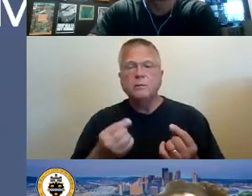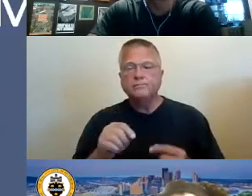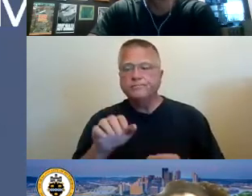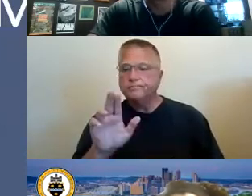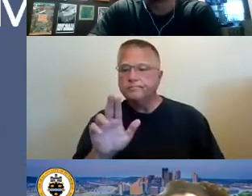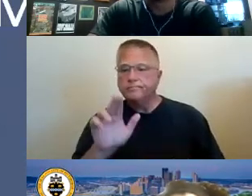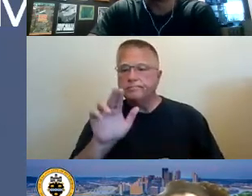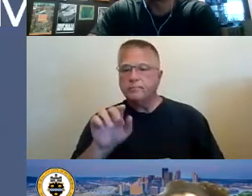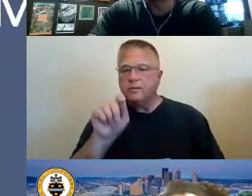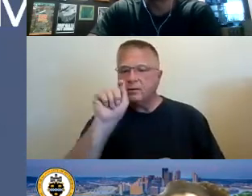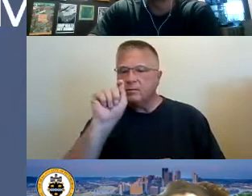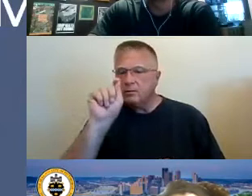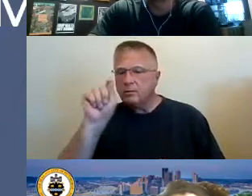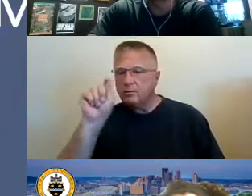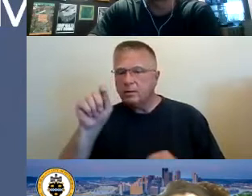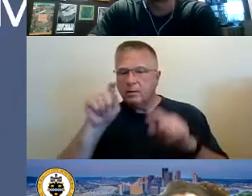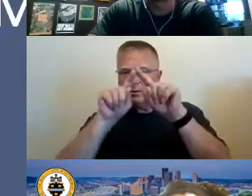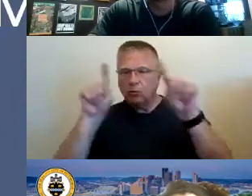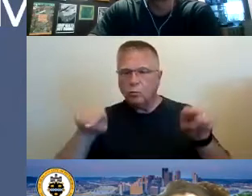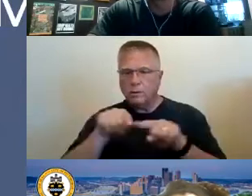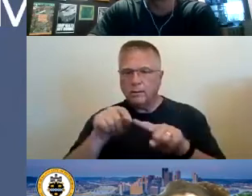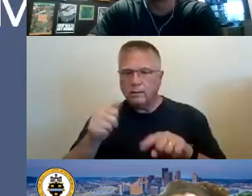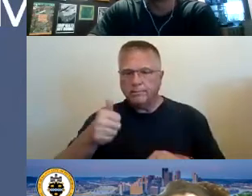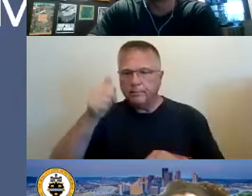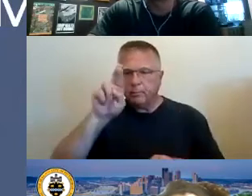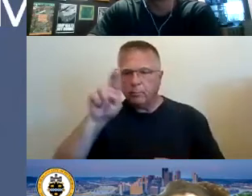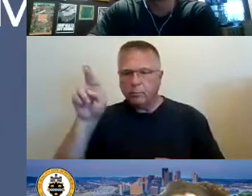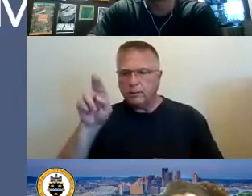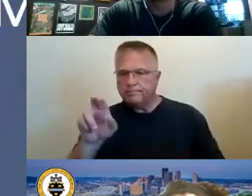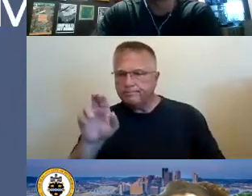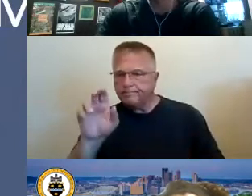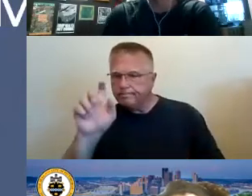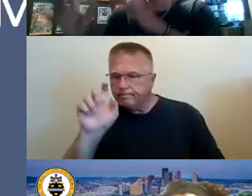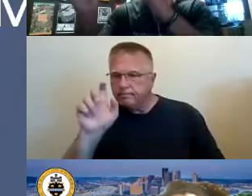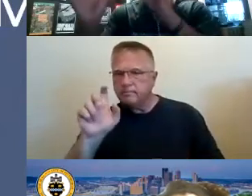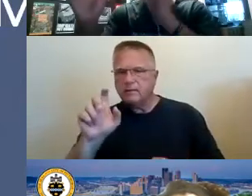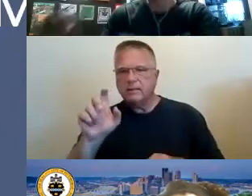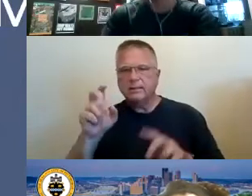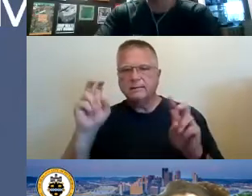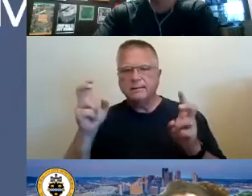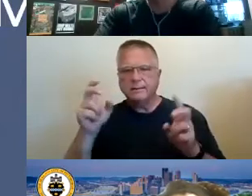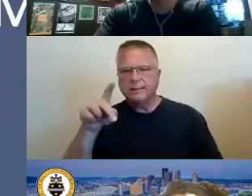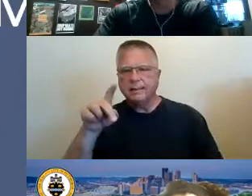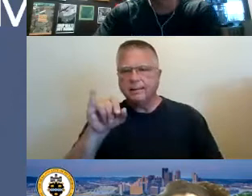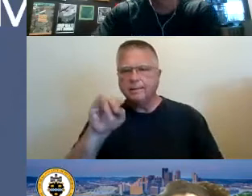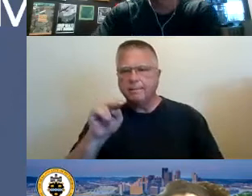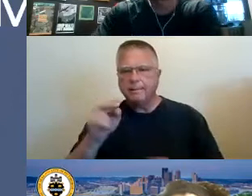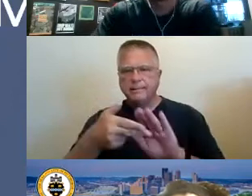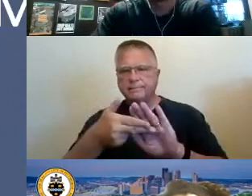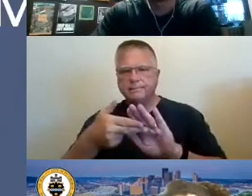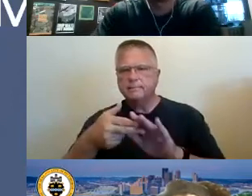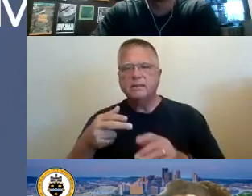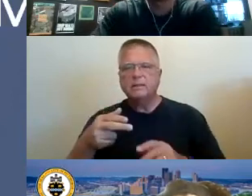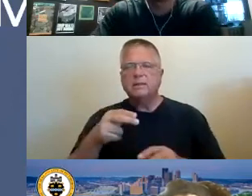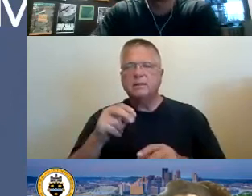top of his window, and then you can pin his screen, so that way you'll always see him on top. So